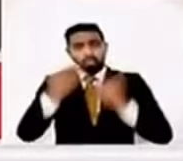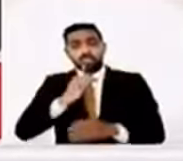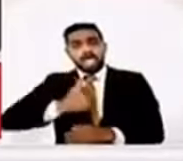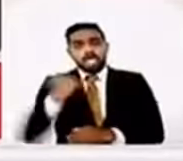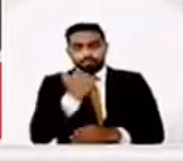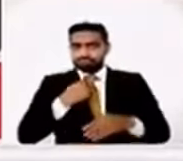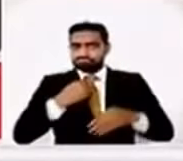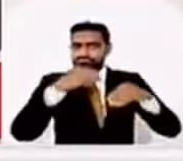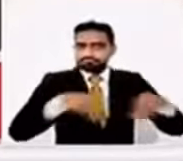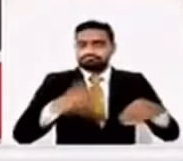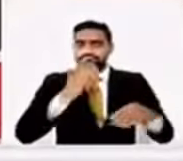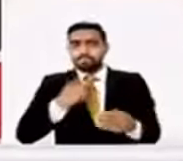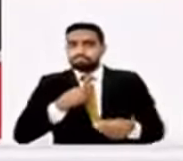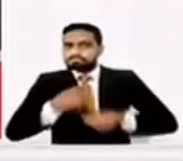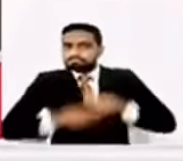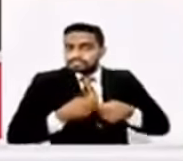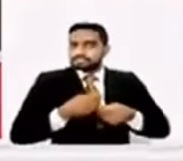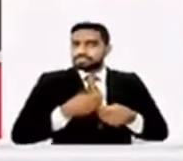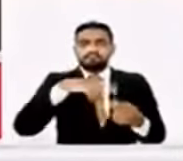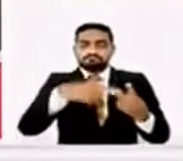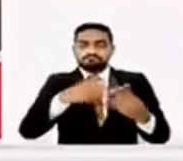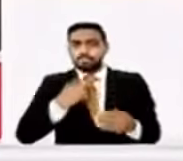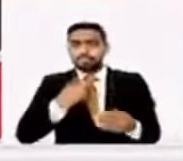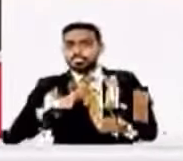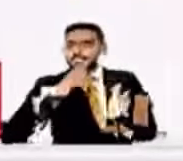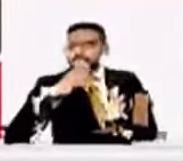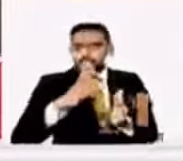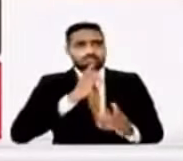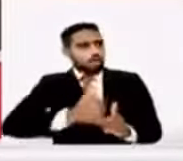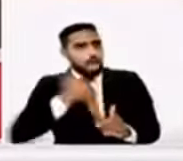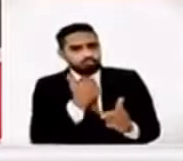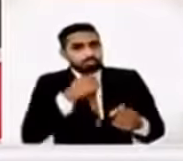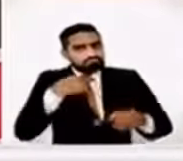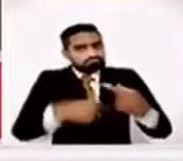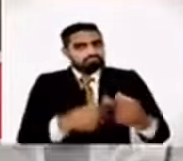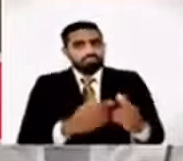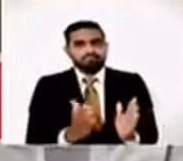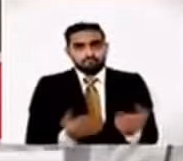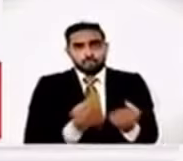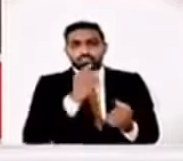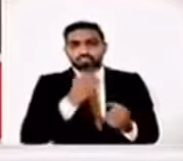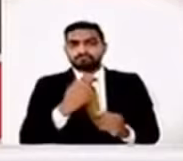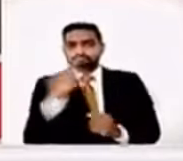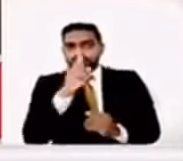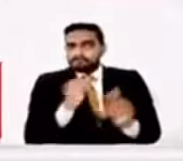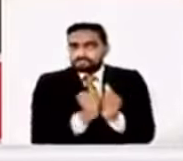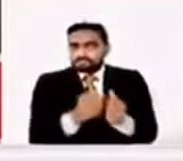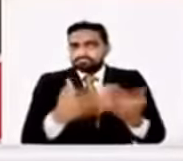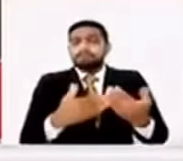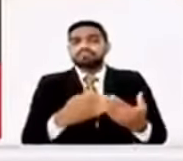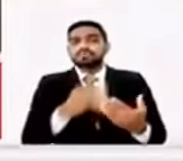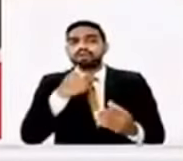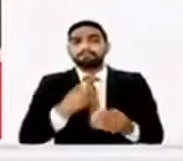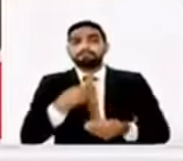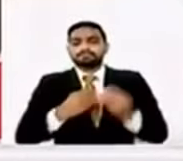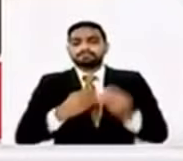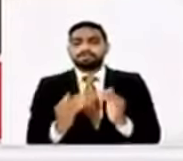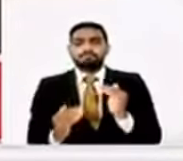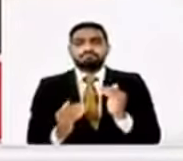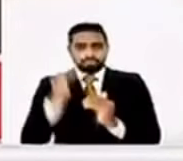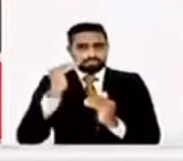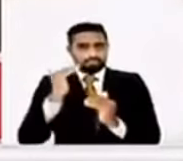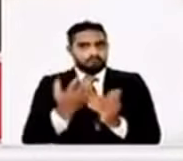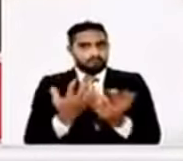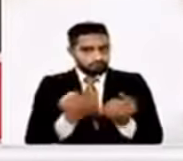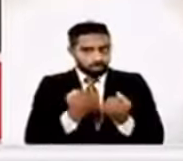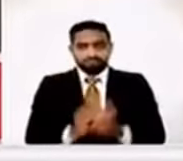sectors, technology infusion should be prioritized in accessing the integrated production and service processes. We are